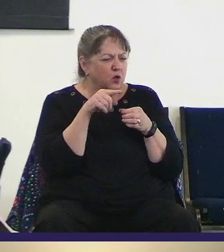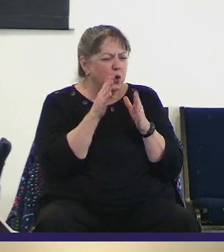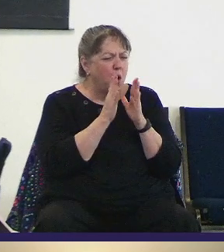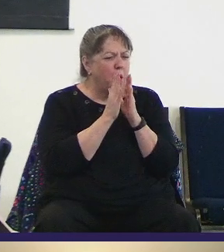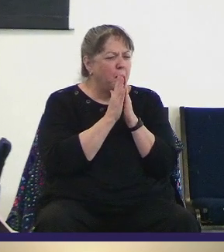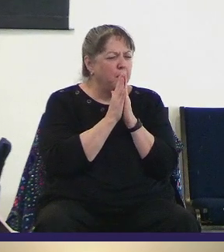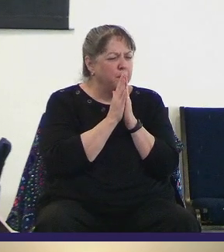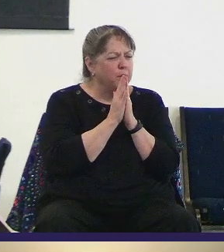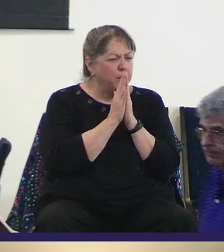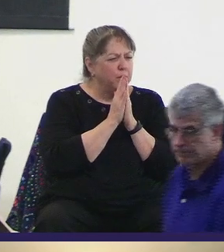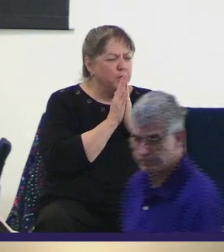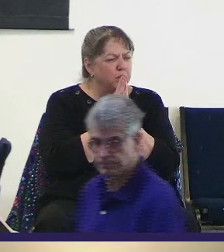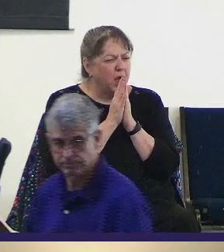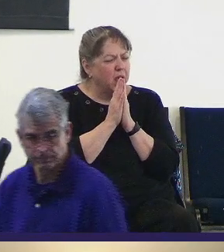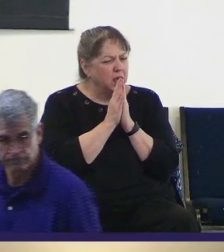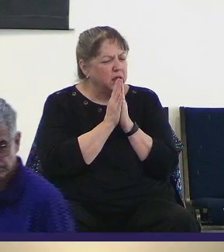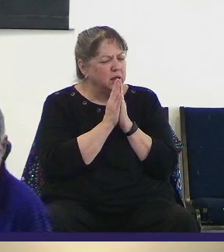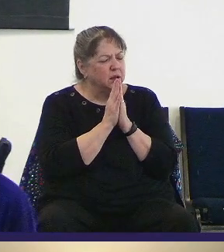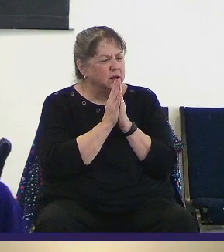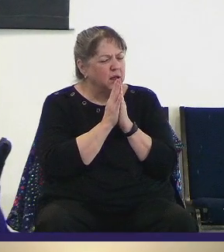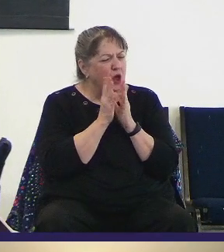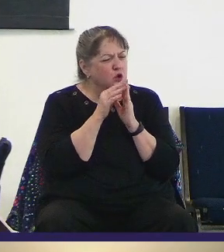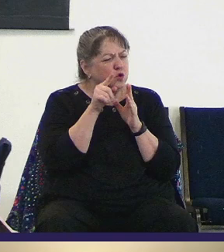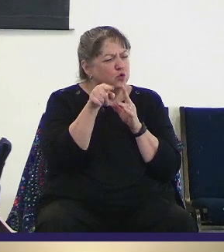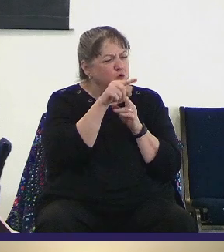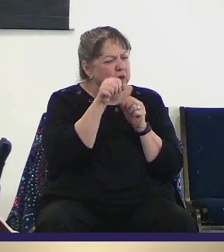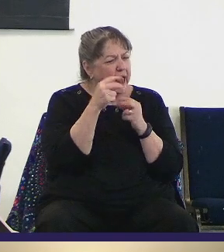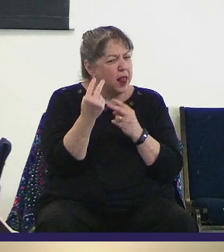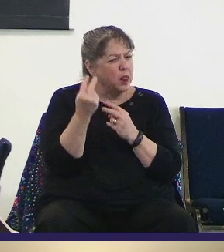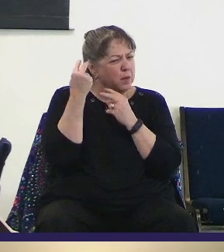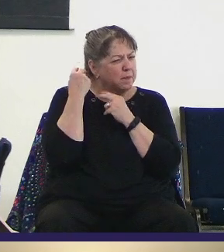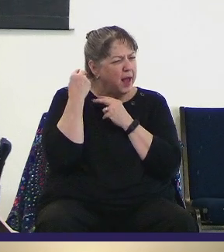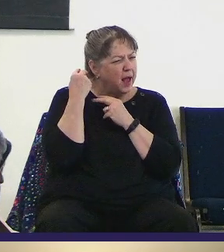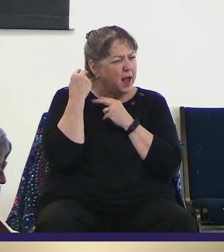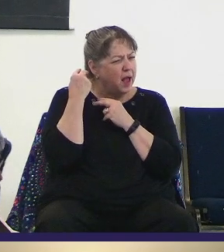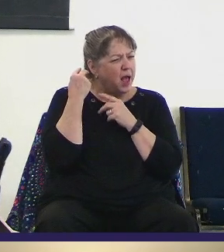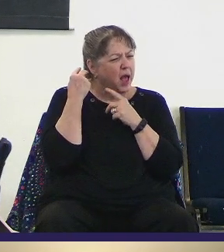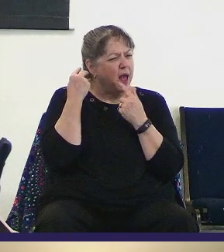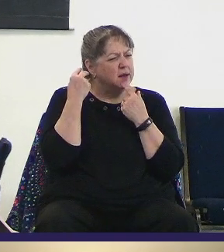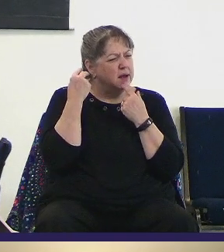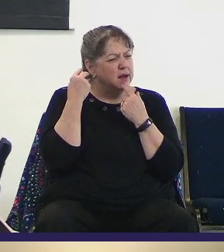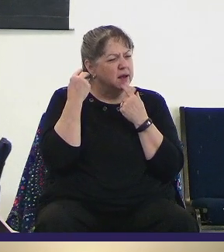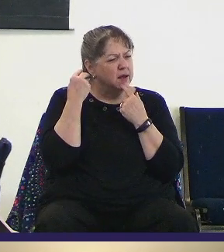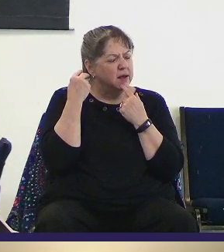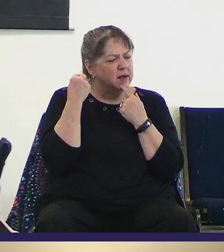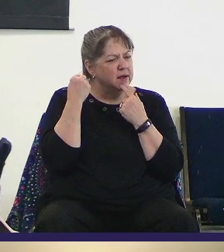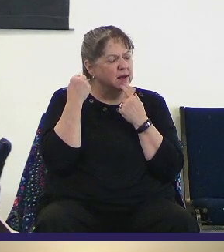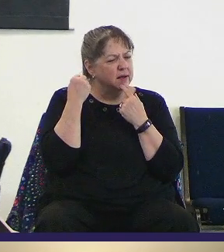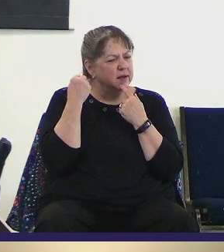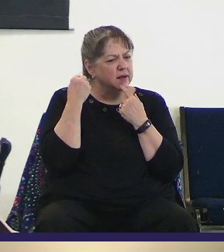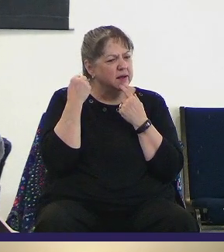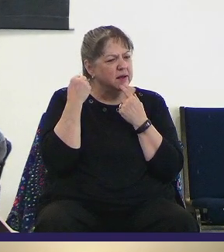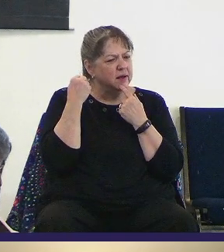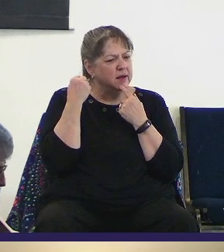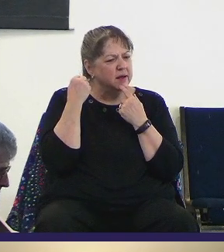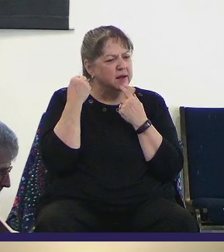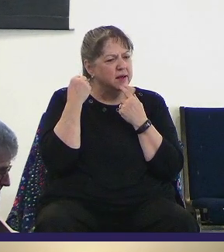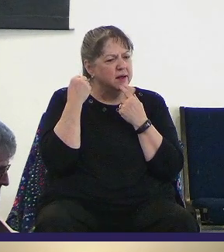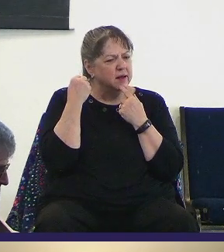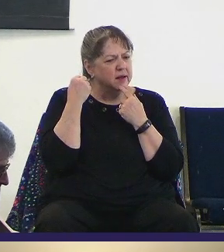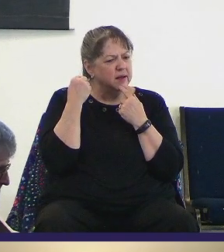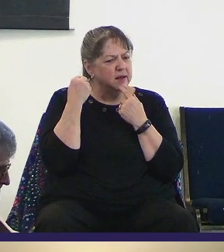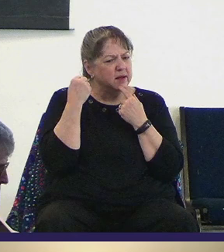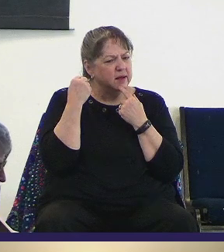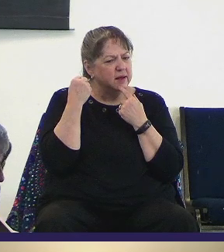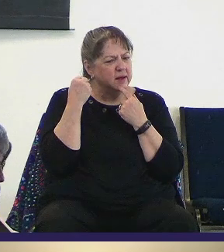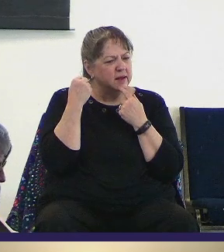that person who impacted you and gave you a hunger for Jesus. That's a praise report. That's a testimony. Maybe it's something